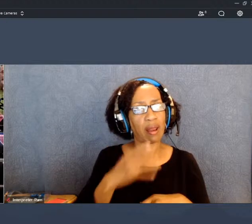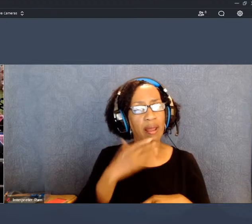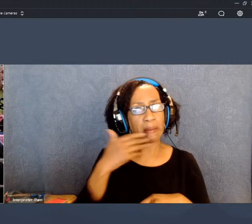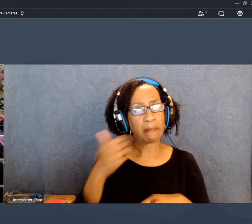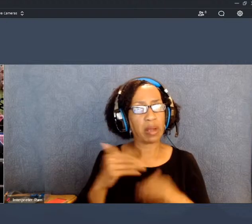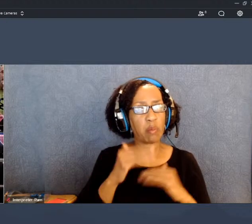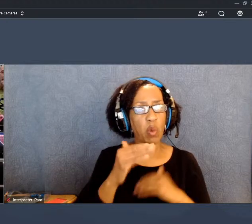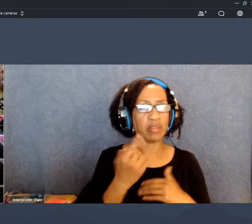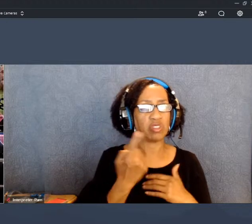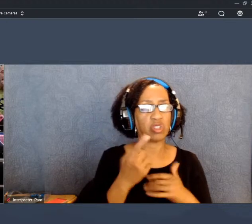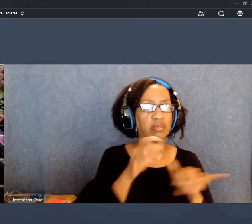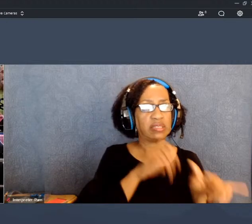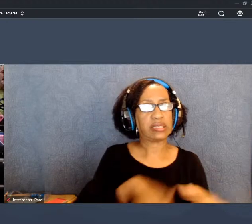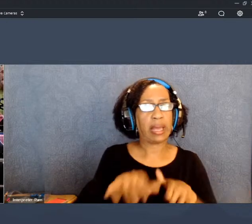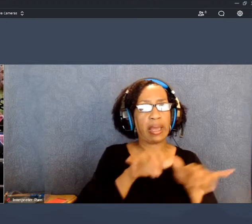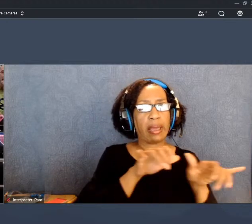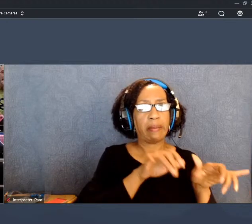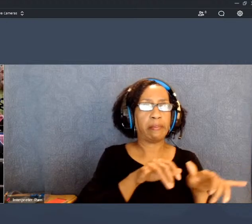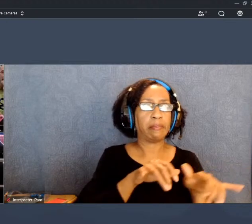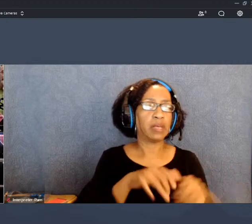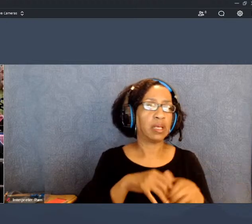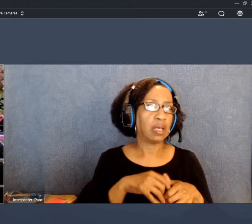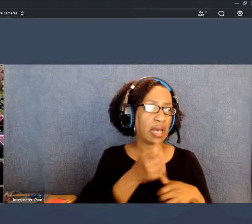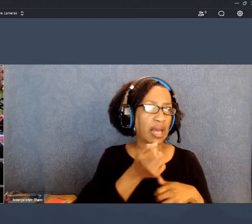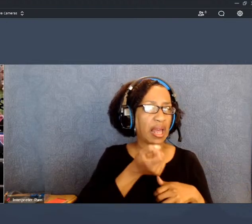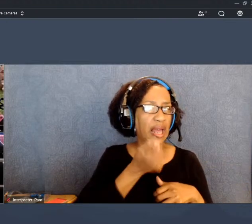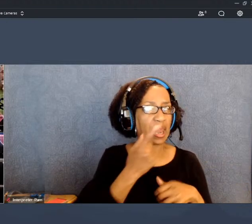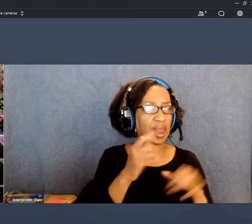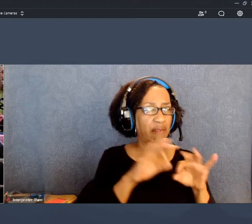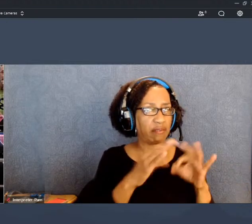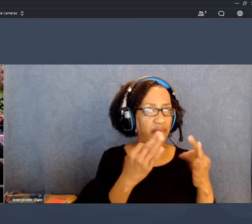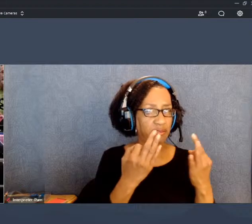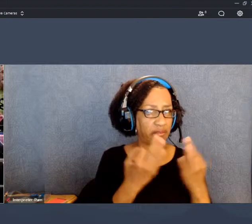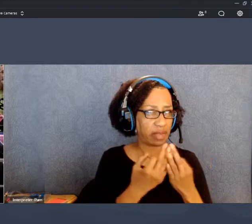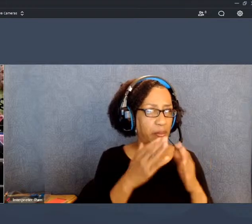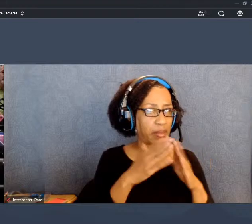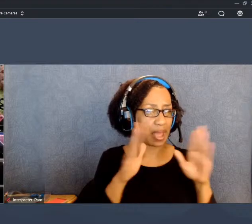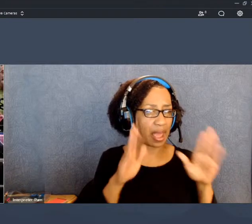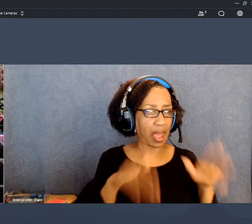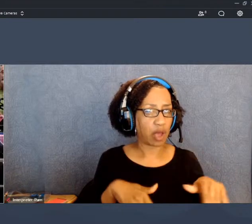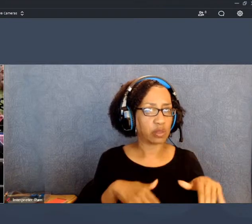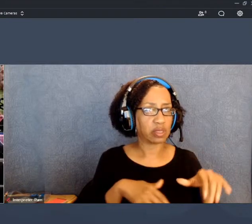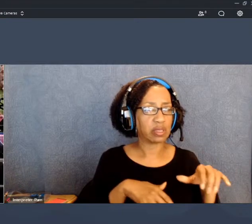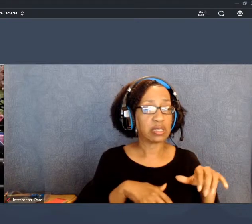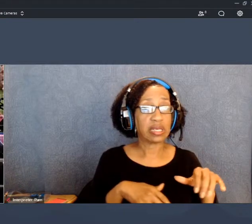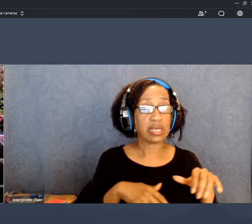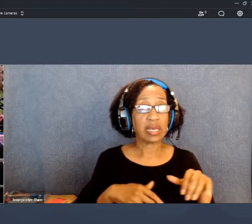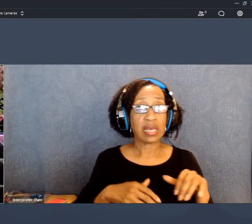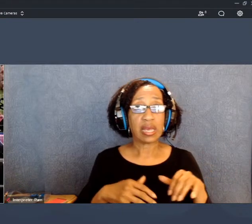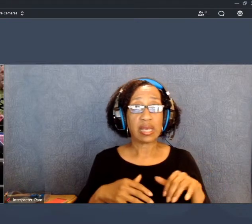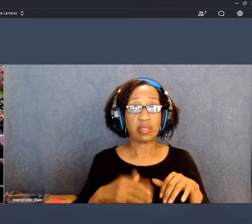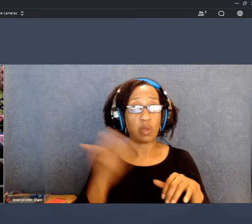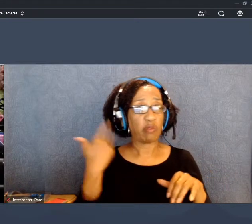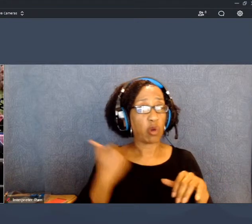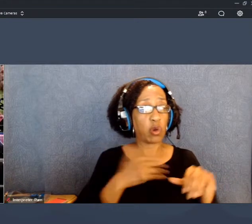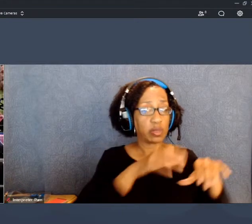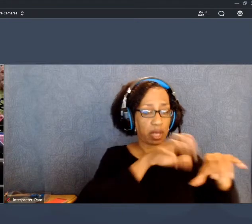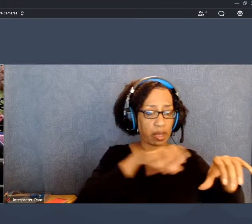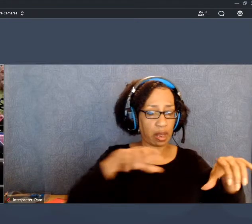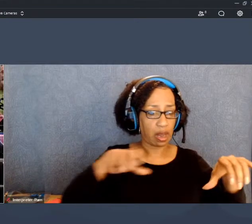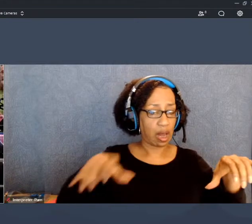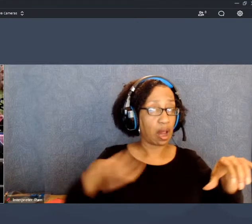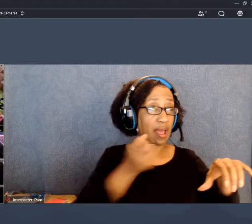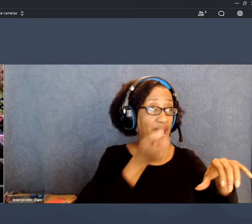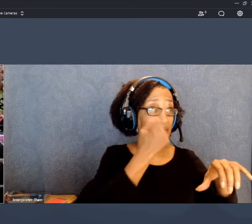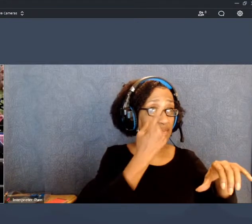cutter 11 single family houses in there. Also, it's only 5 buildings instead of 11. So we have a lot more green